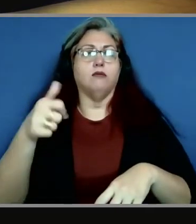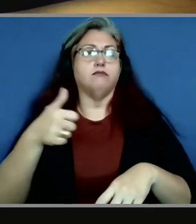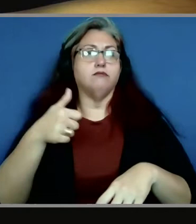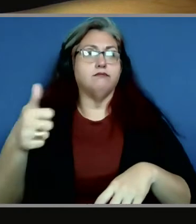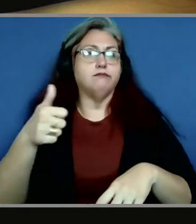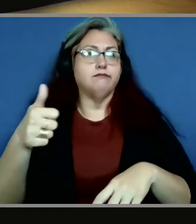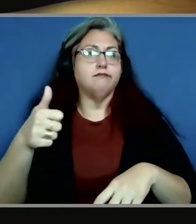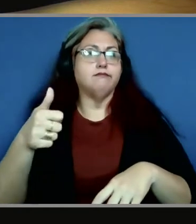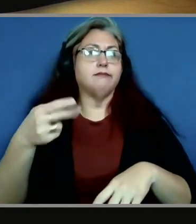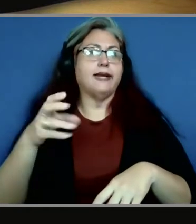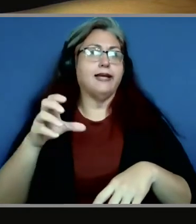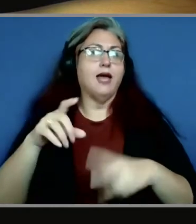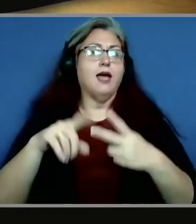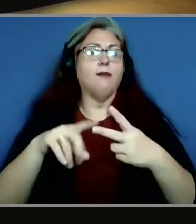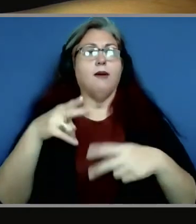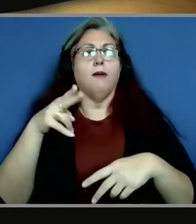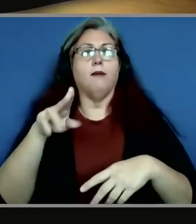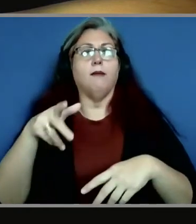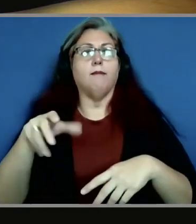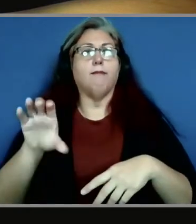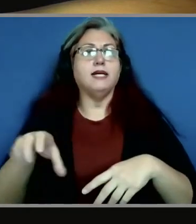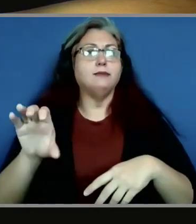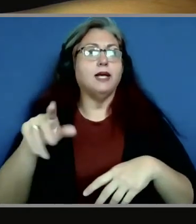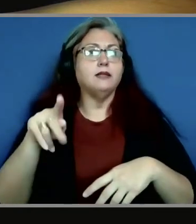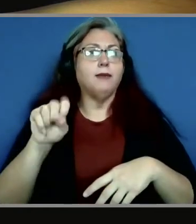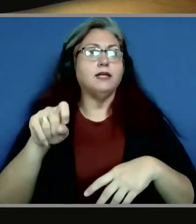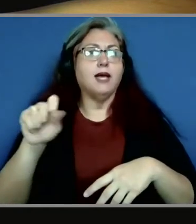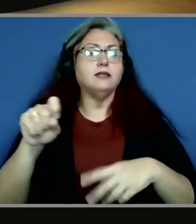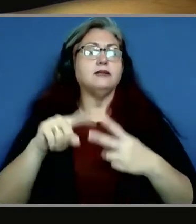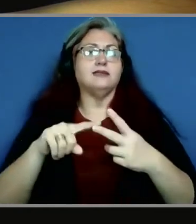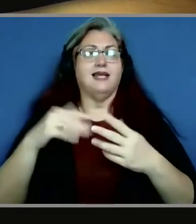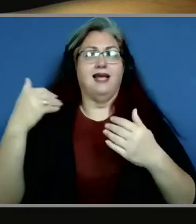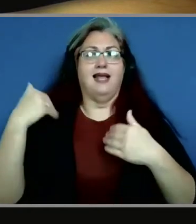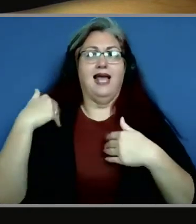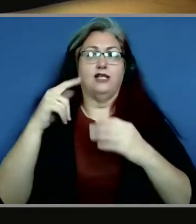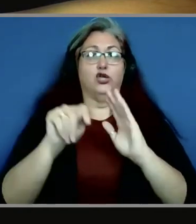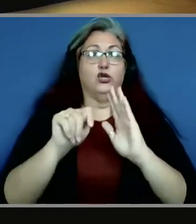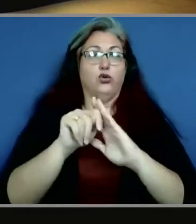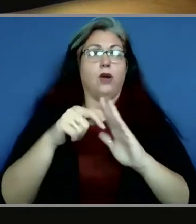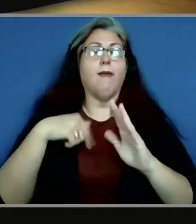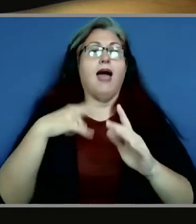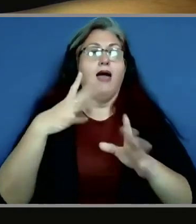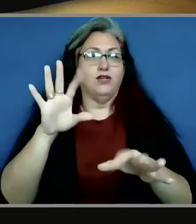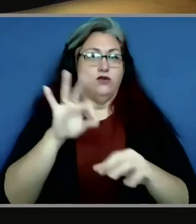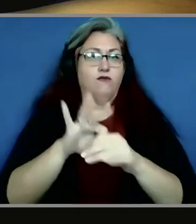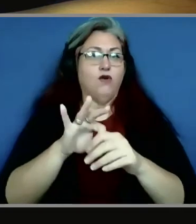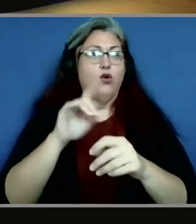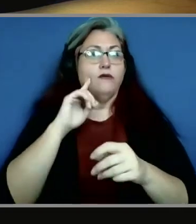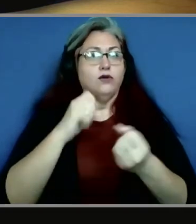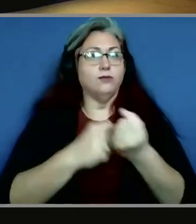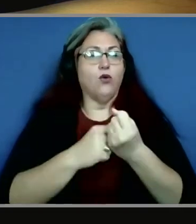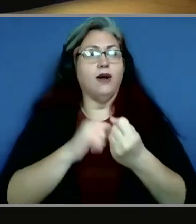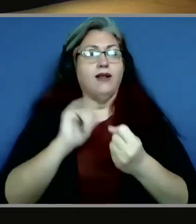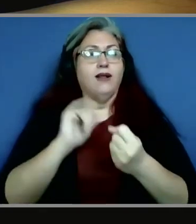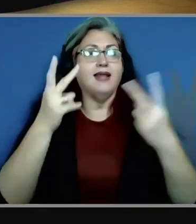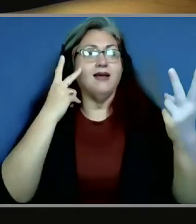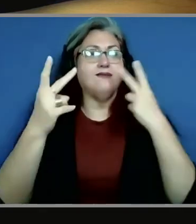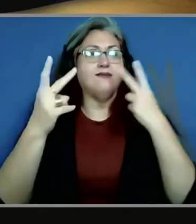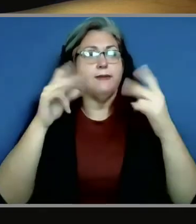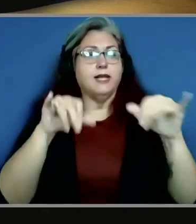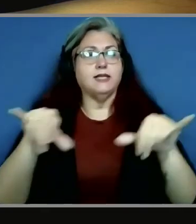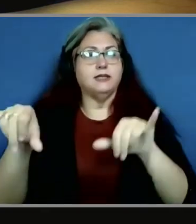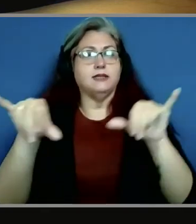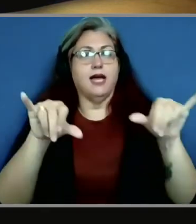paratransit and bus passes. This past term, I voted in favor of the visibility standards,